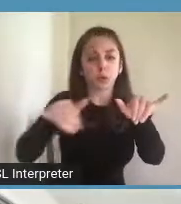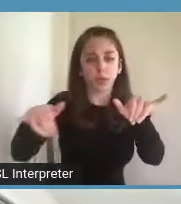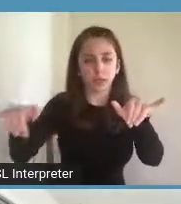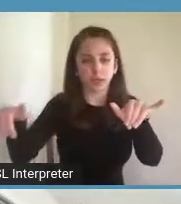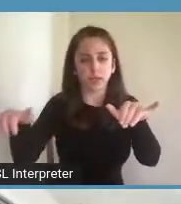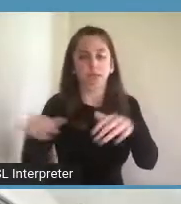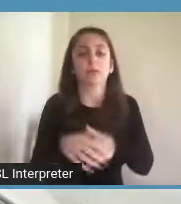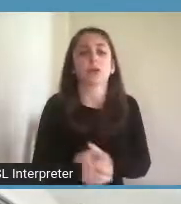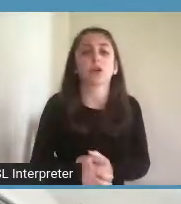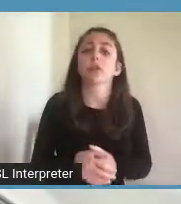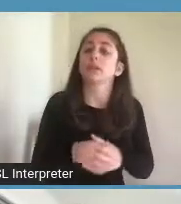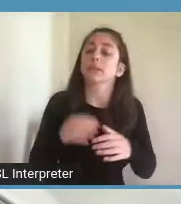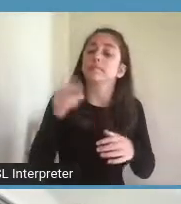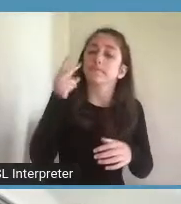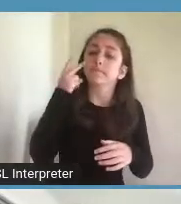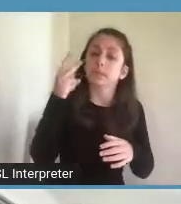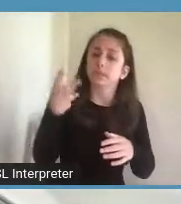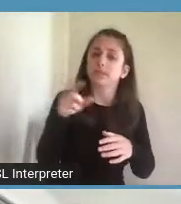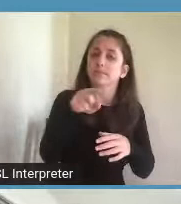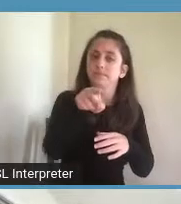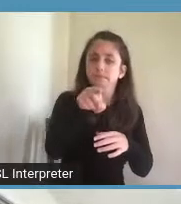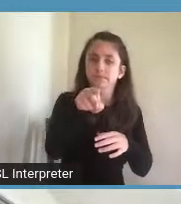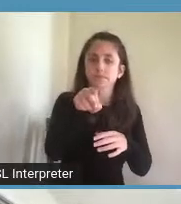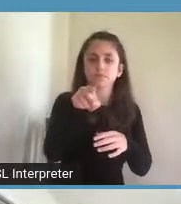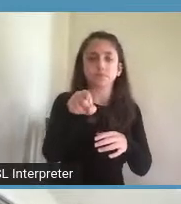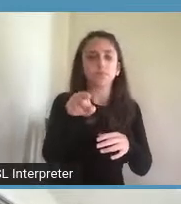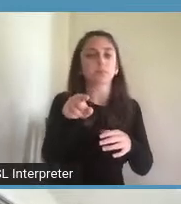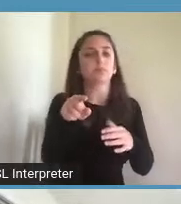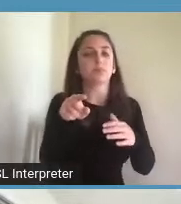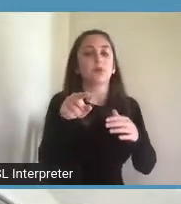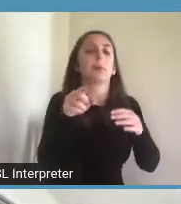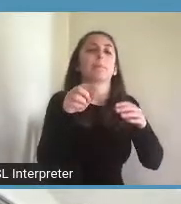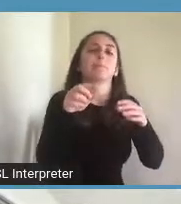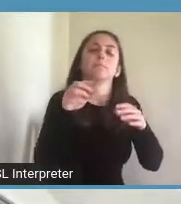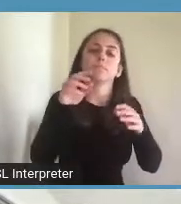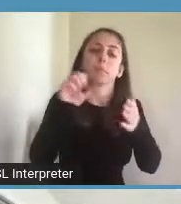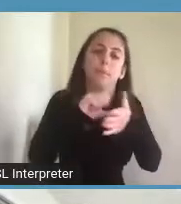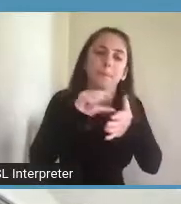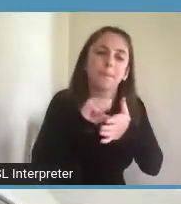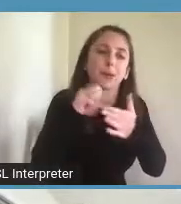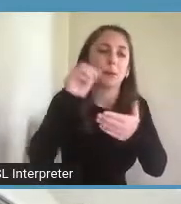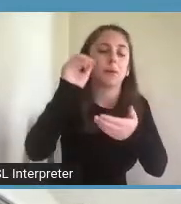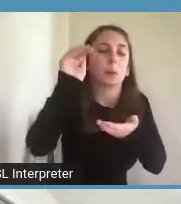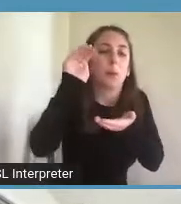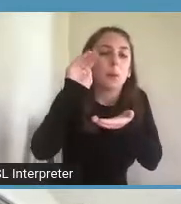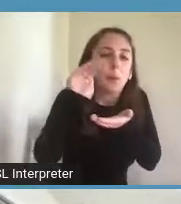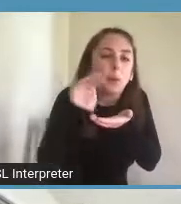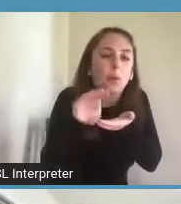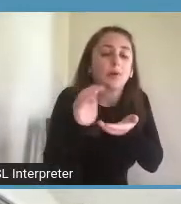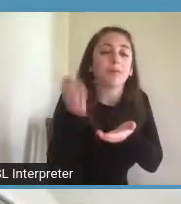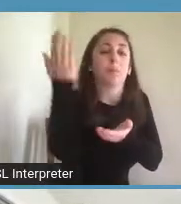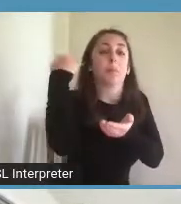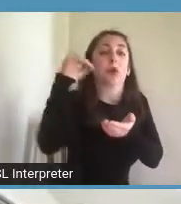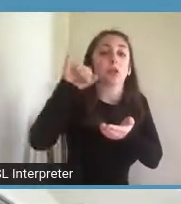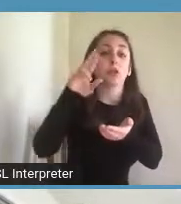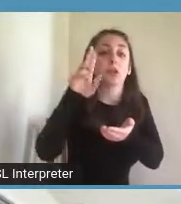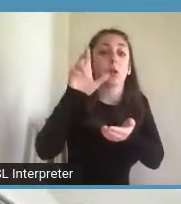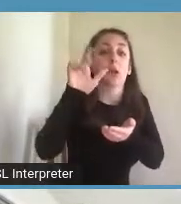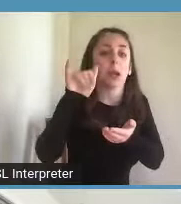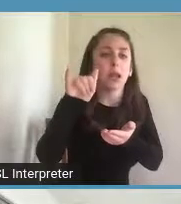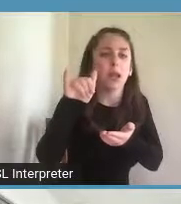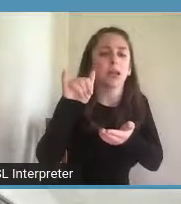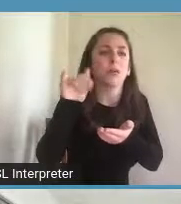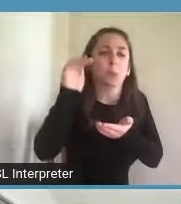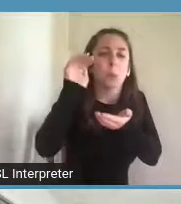actually that this page has gotten less and less eyeballs over time. And it looks like it went down in July and it hasn't come back up. I wonder